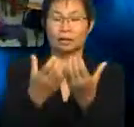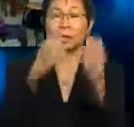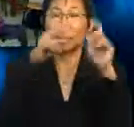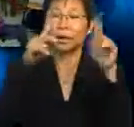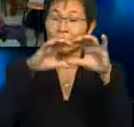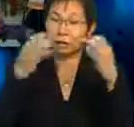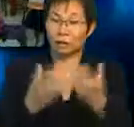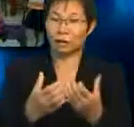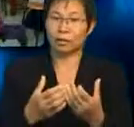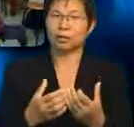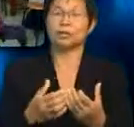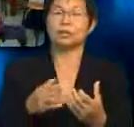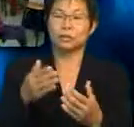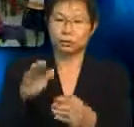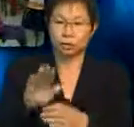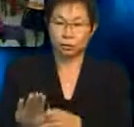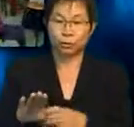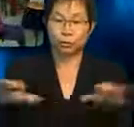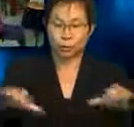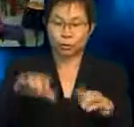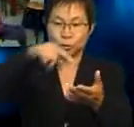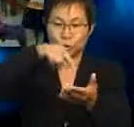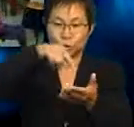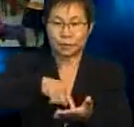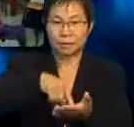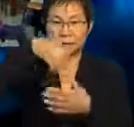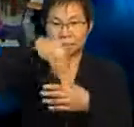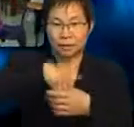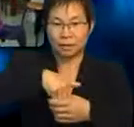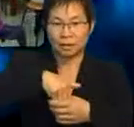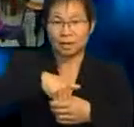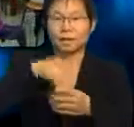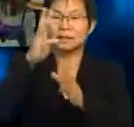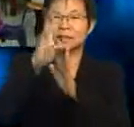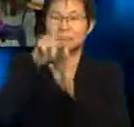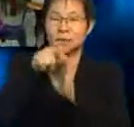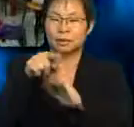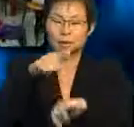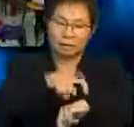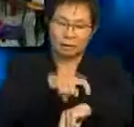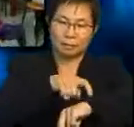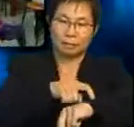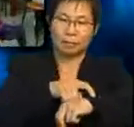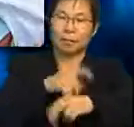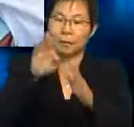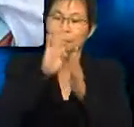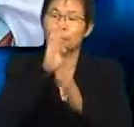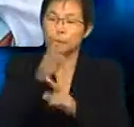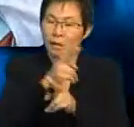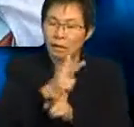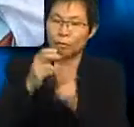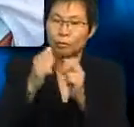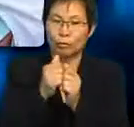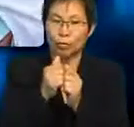Okay, class. You will do this in 6 minutes time.